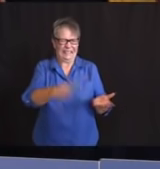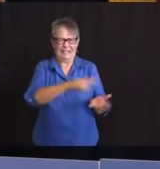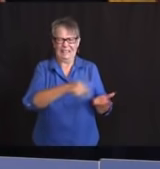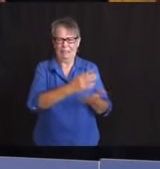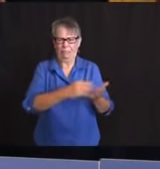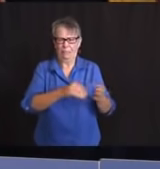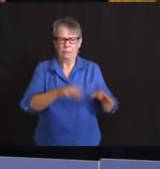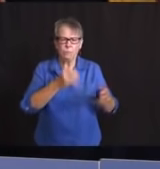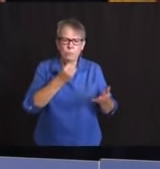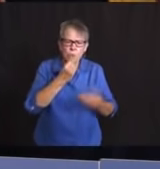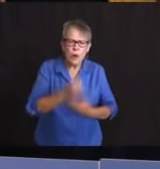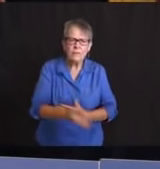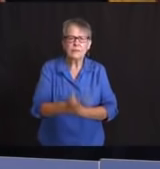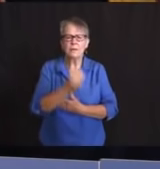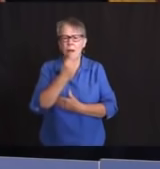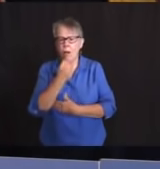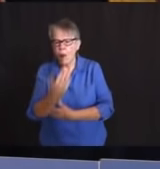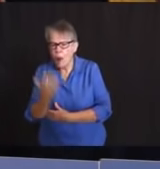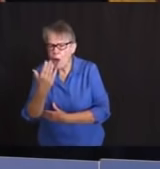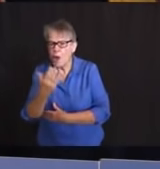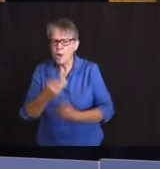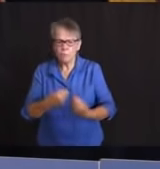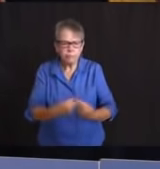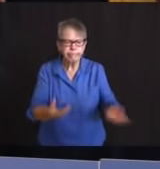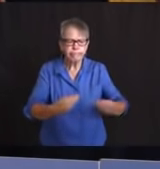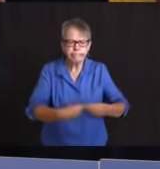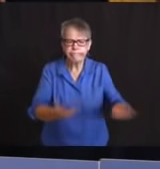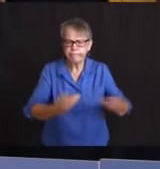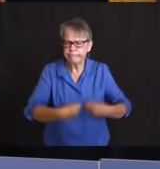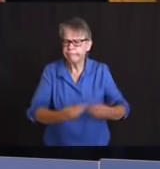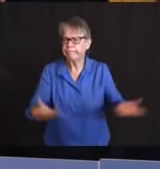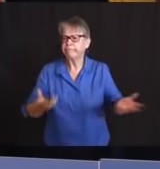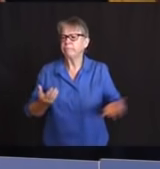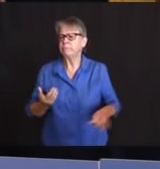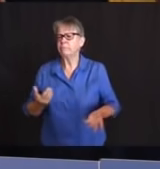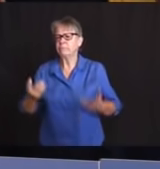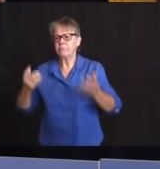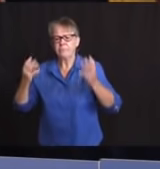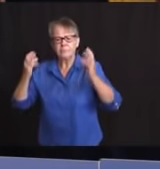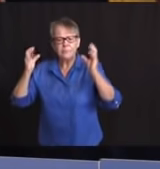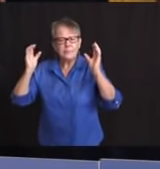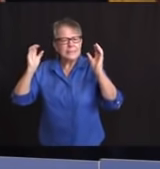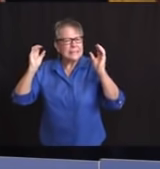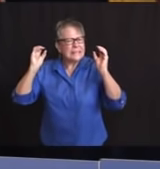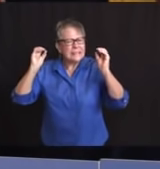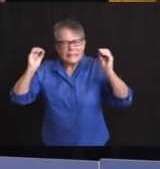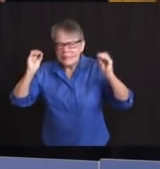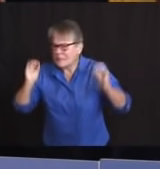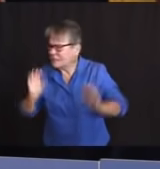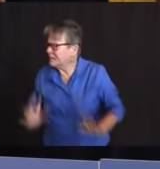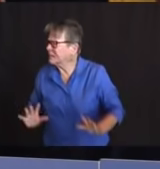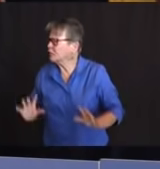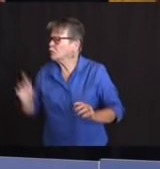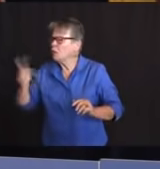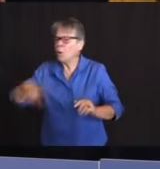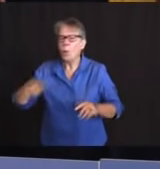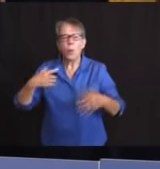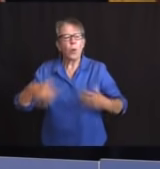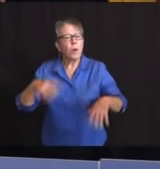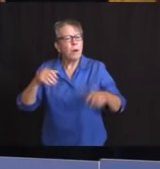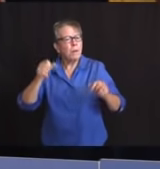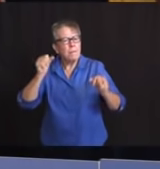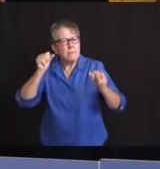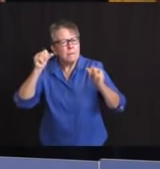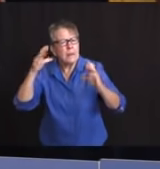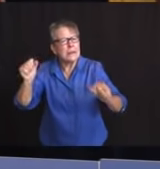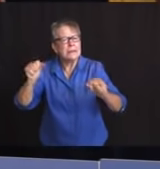educators accomplished during the past school year was nothing short of heroic. The department quickly turned our attention toward identifying